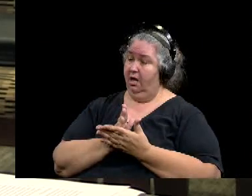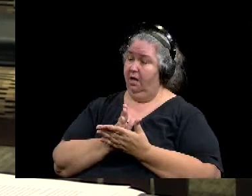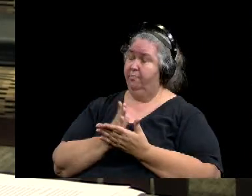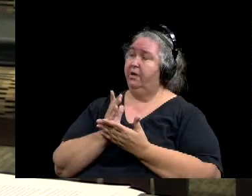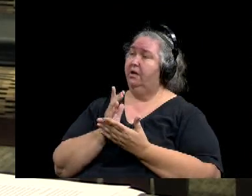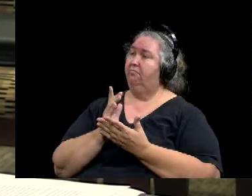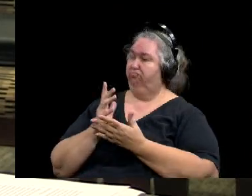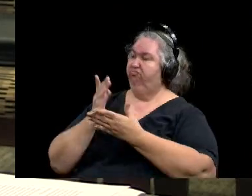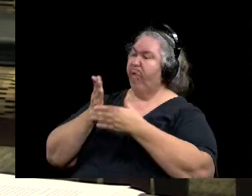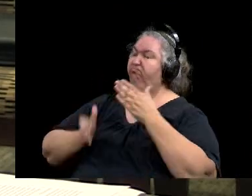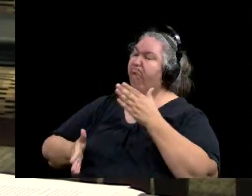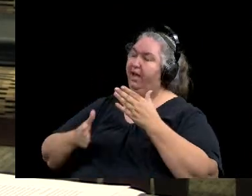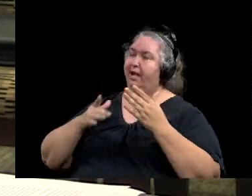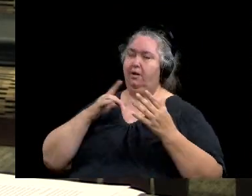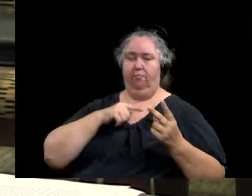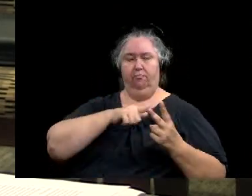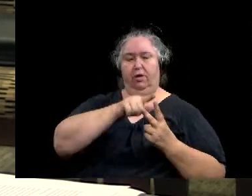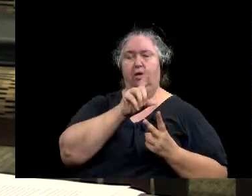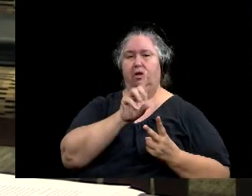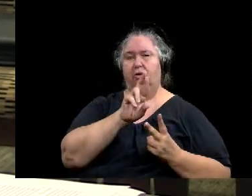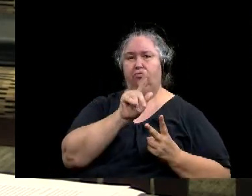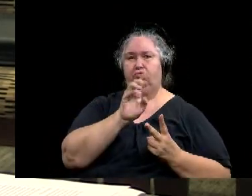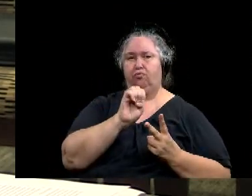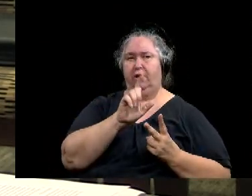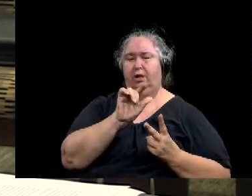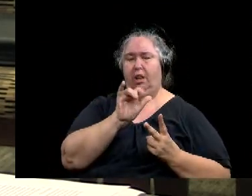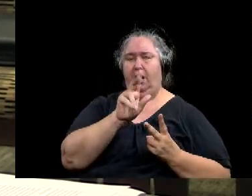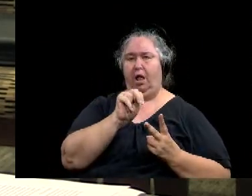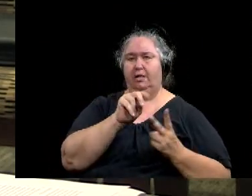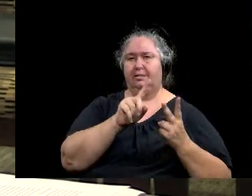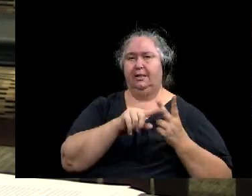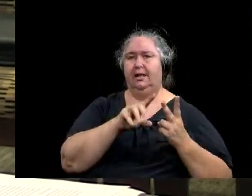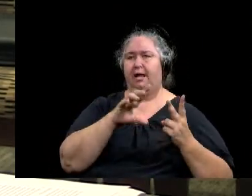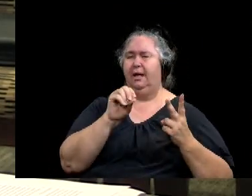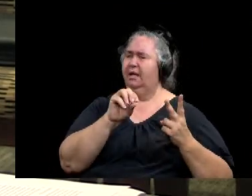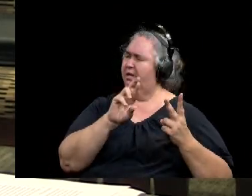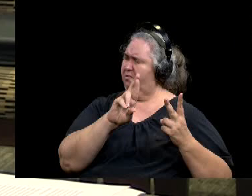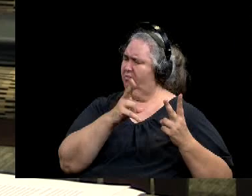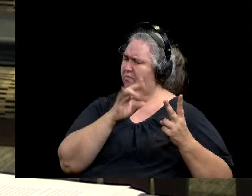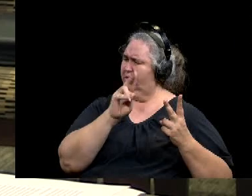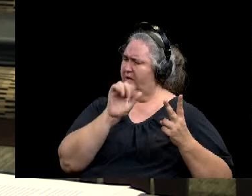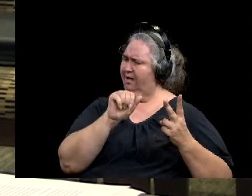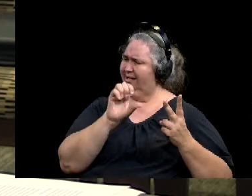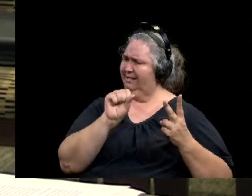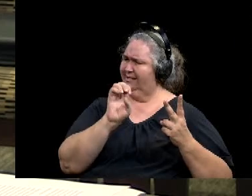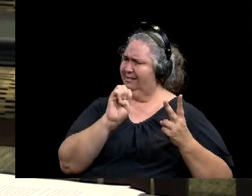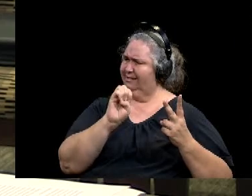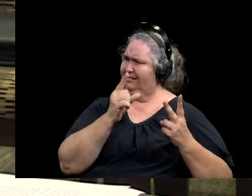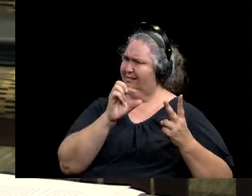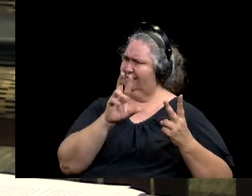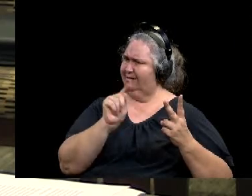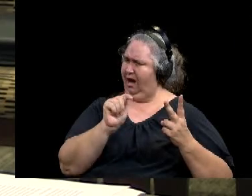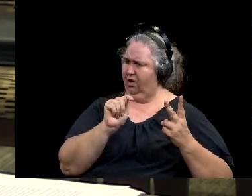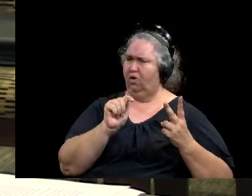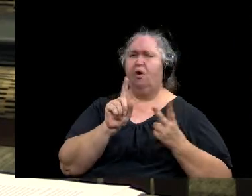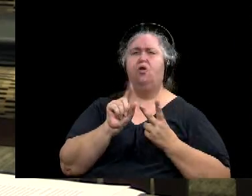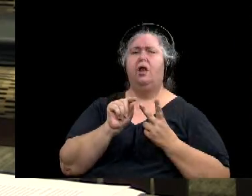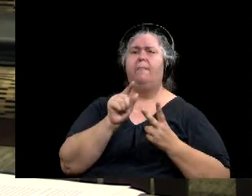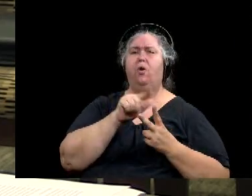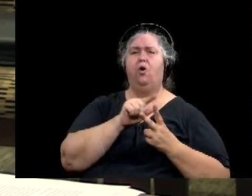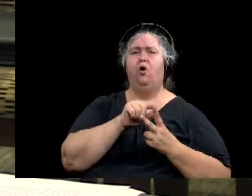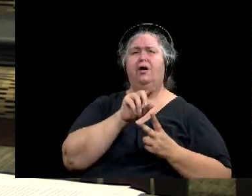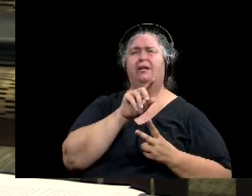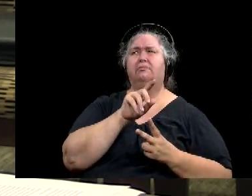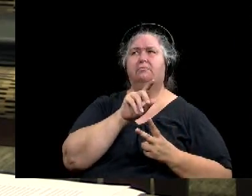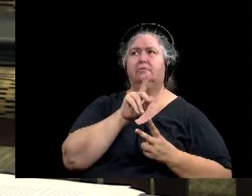We have Drake Lawson from KWTX News 10, and we have Rhiannon Sagert from the Waco Tribune Herald. And we'll go to Drake first for a